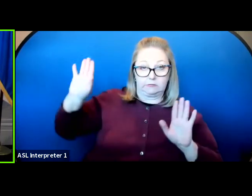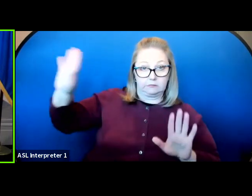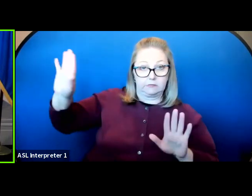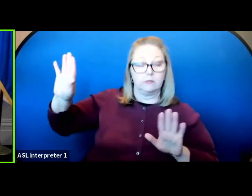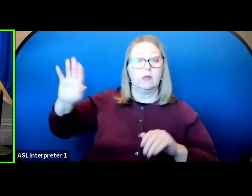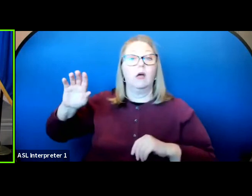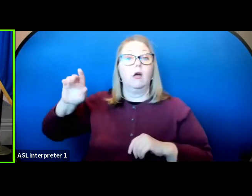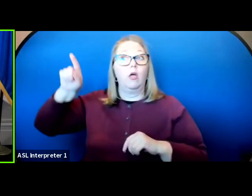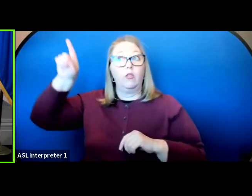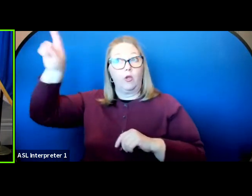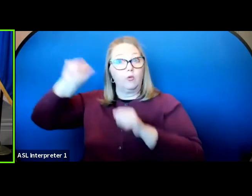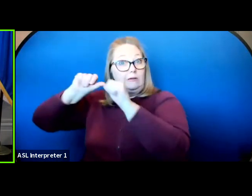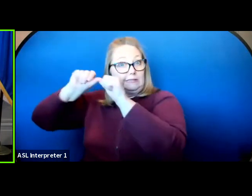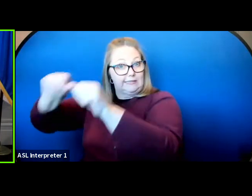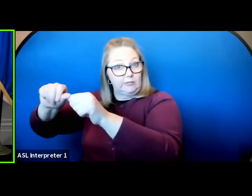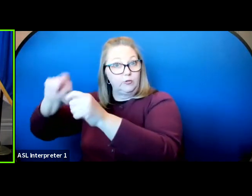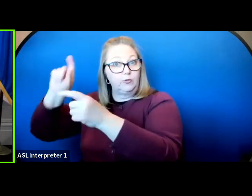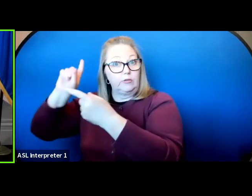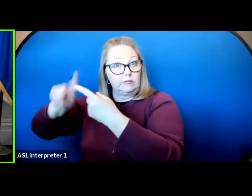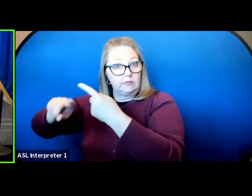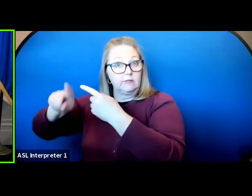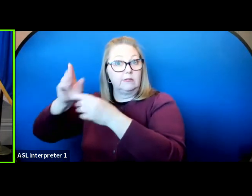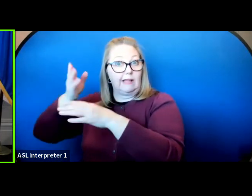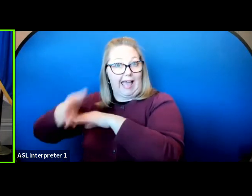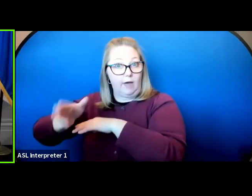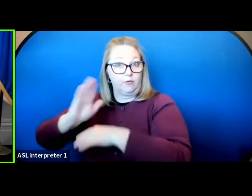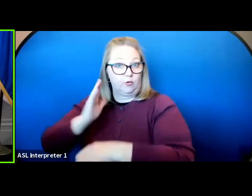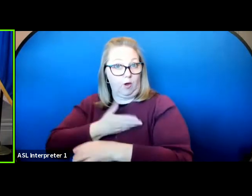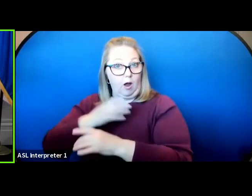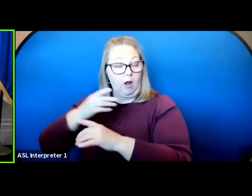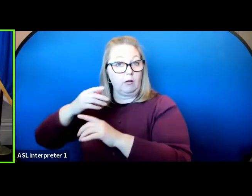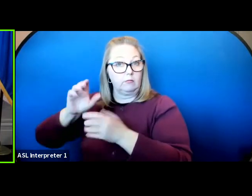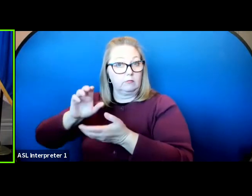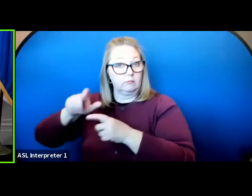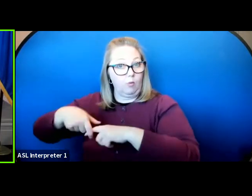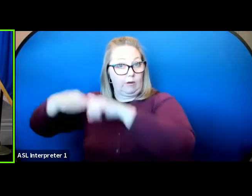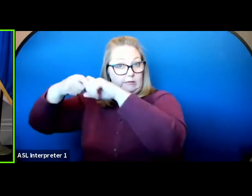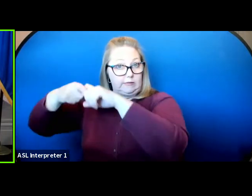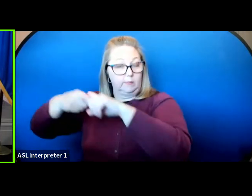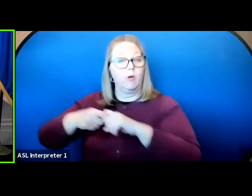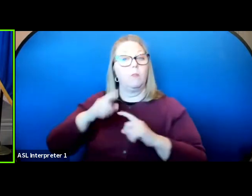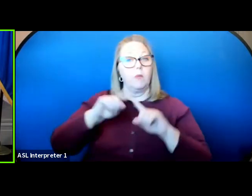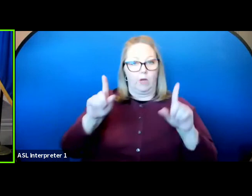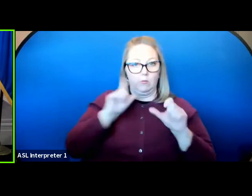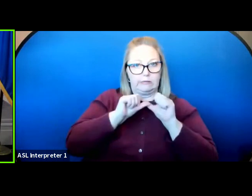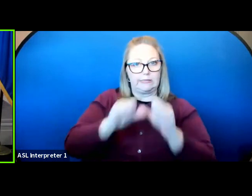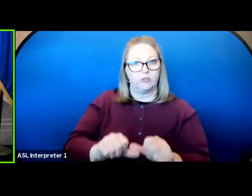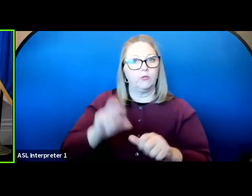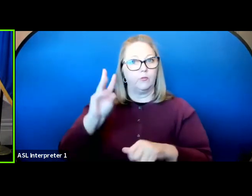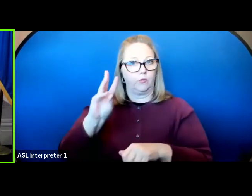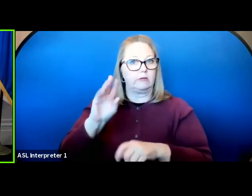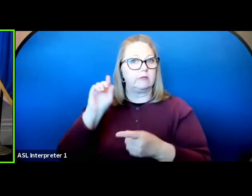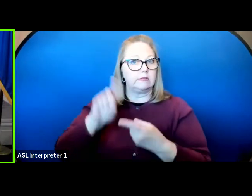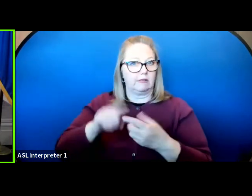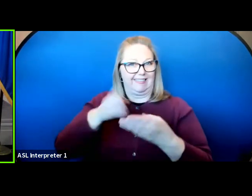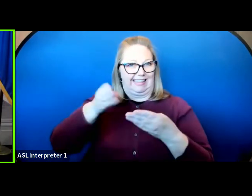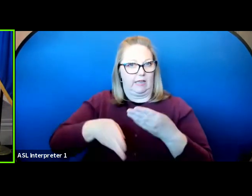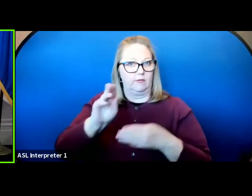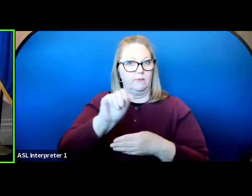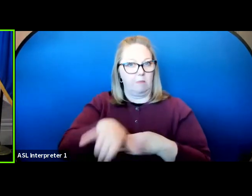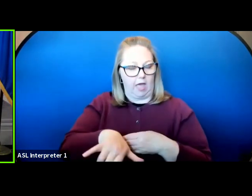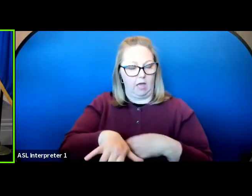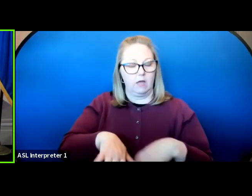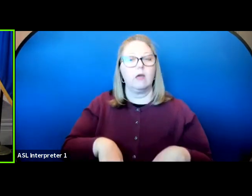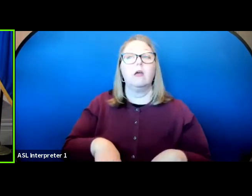our state eviction moratorium is so important during this transition period. It will continue to provide clear direction